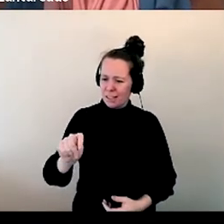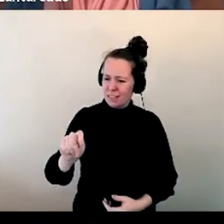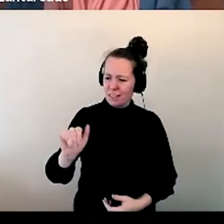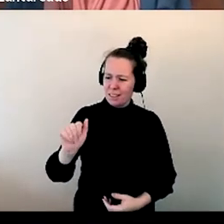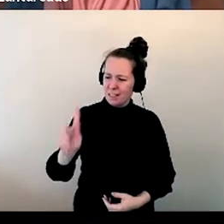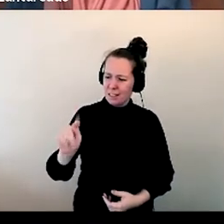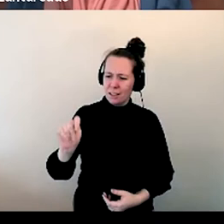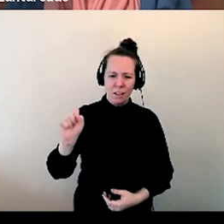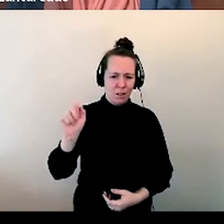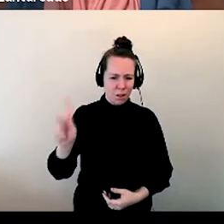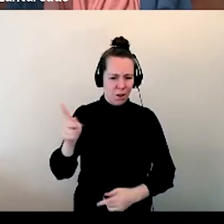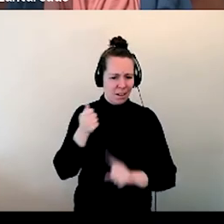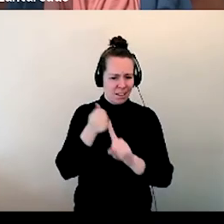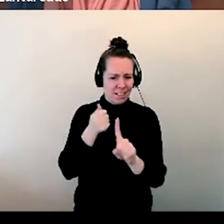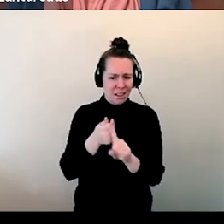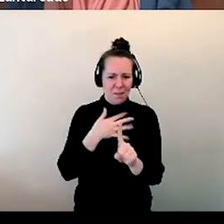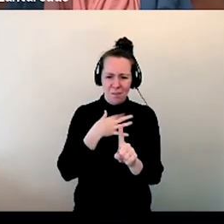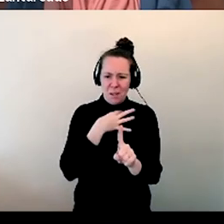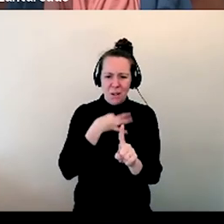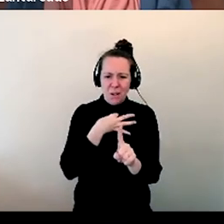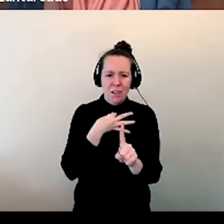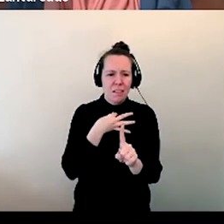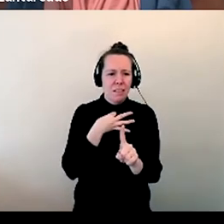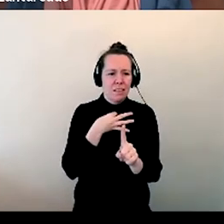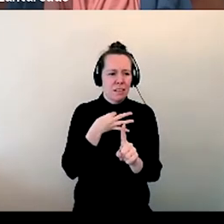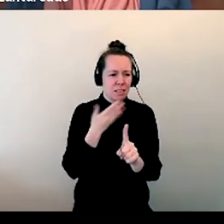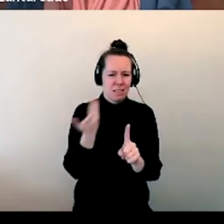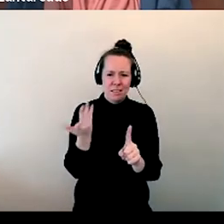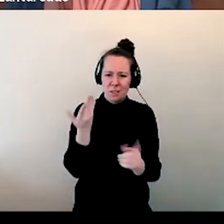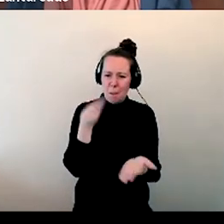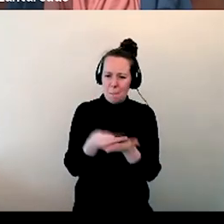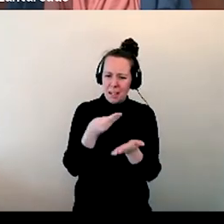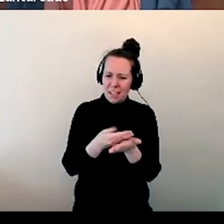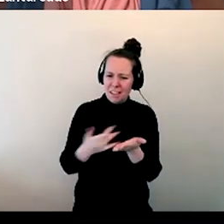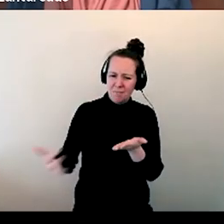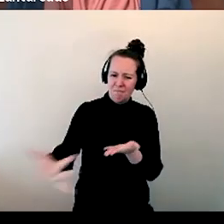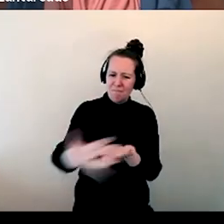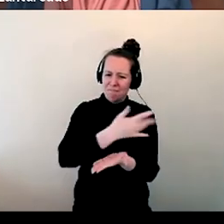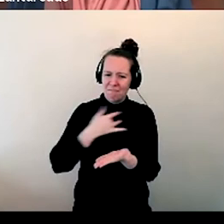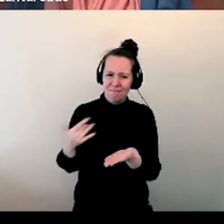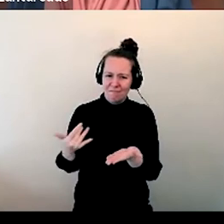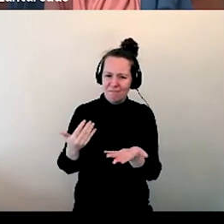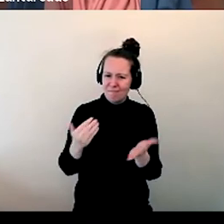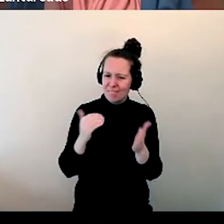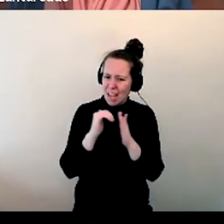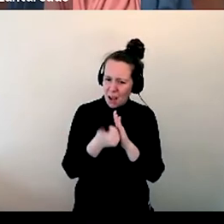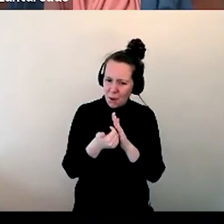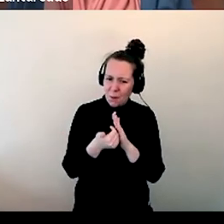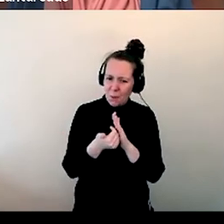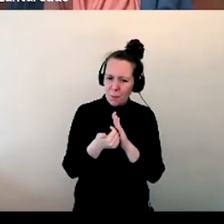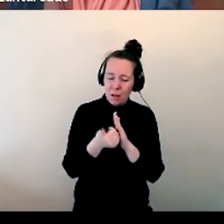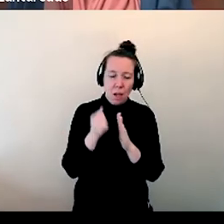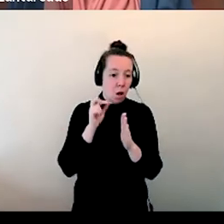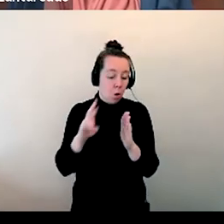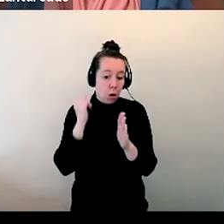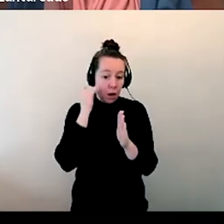How do you guys make, how do you make money on TikTok? And how do you also choose, like, you know, criteria for sponsored